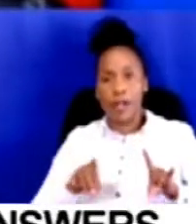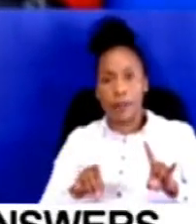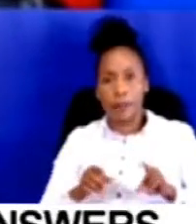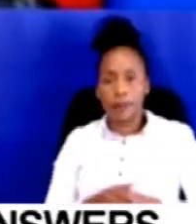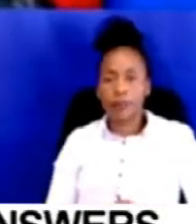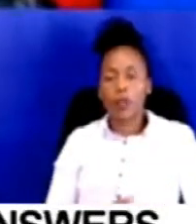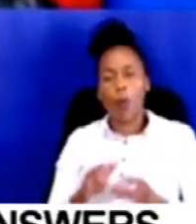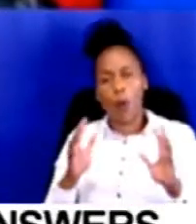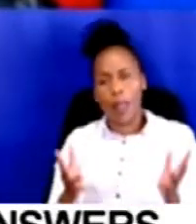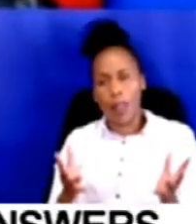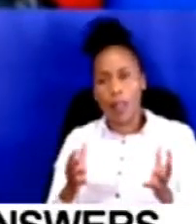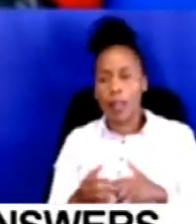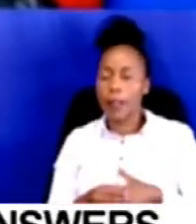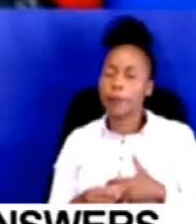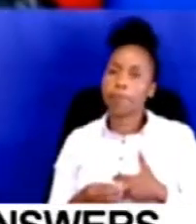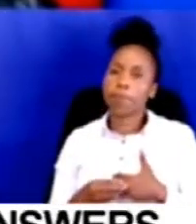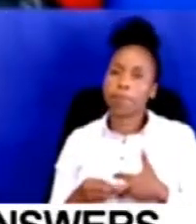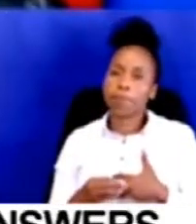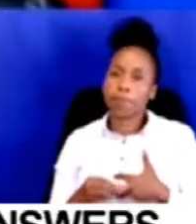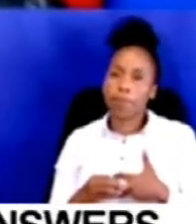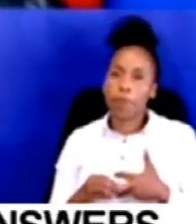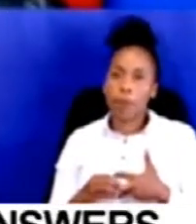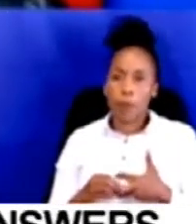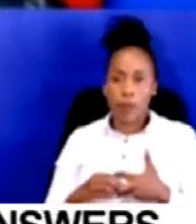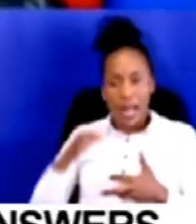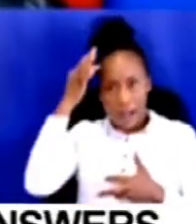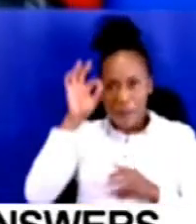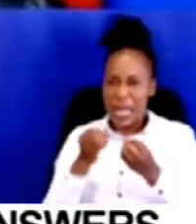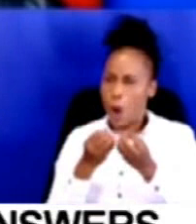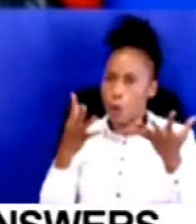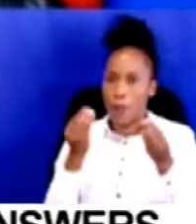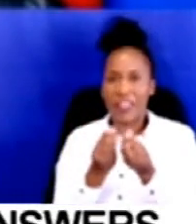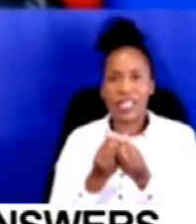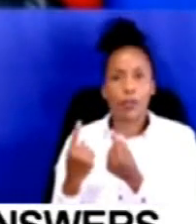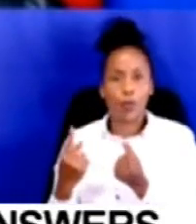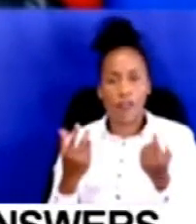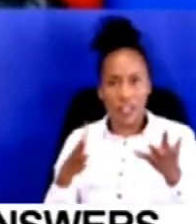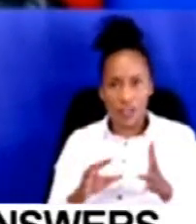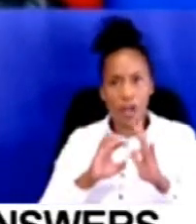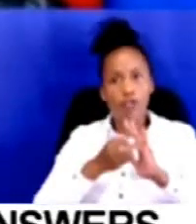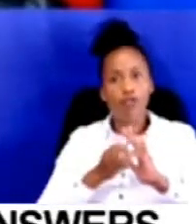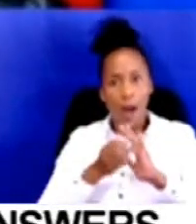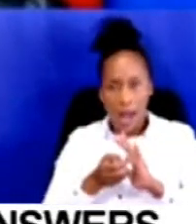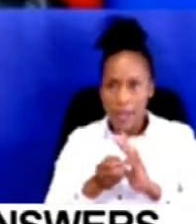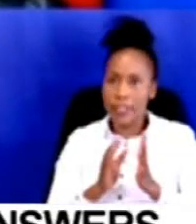Well, the government has done a lot of things to try and